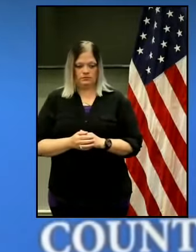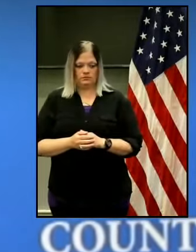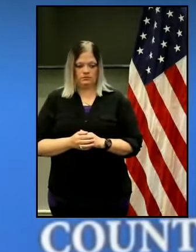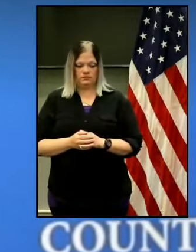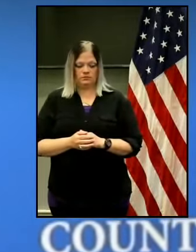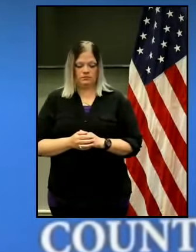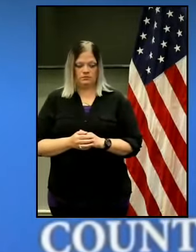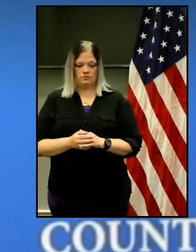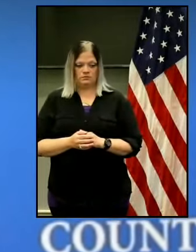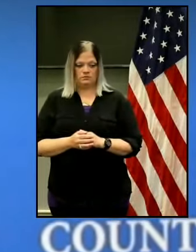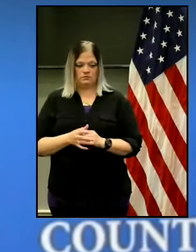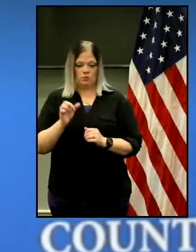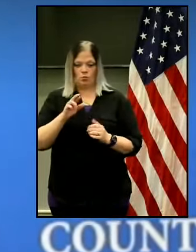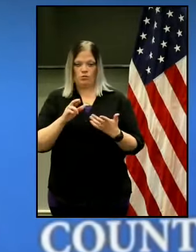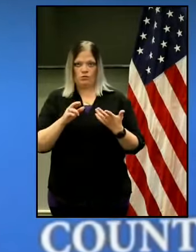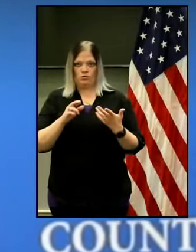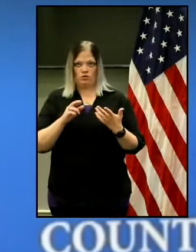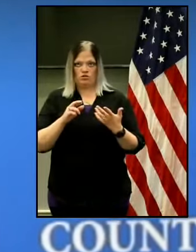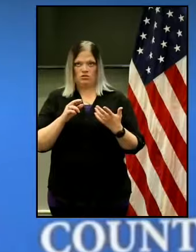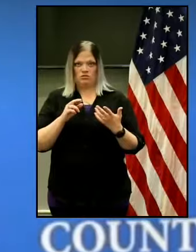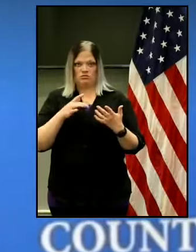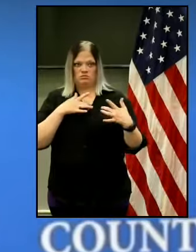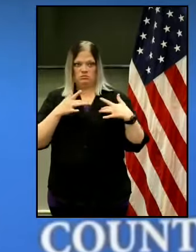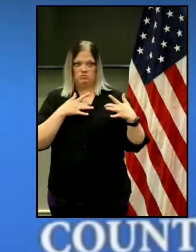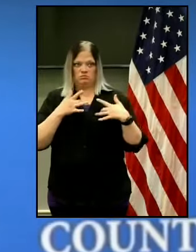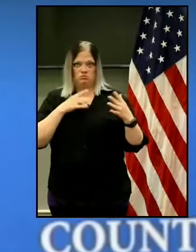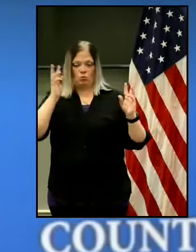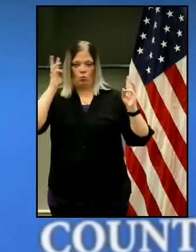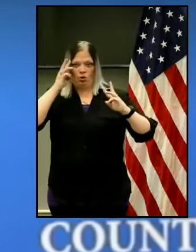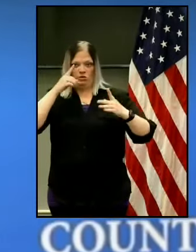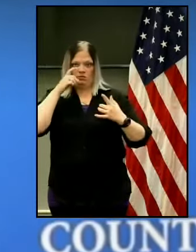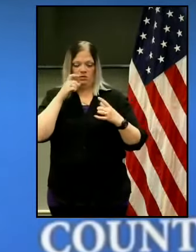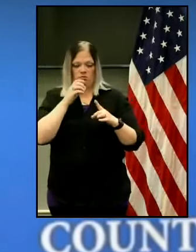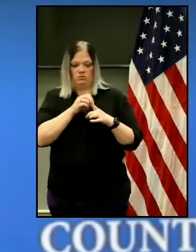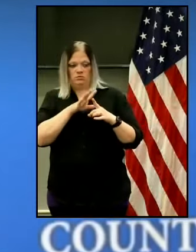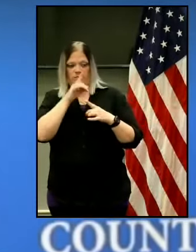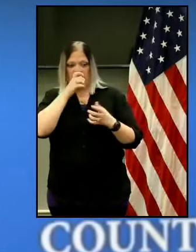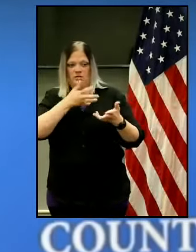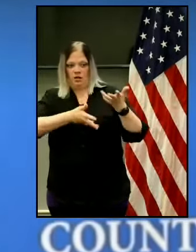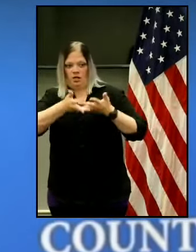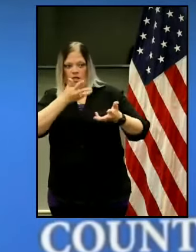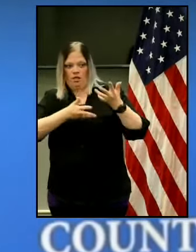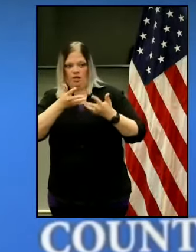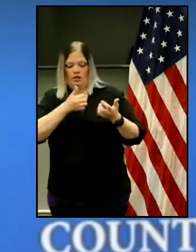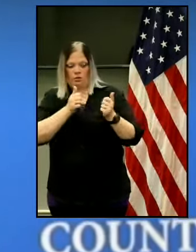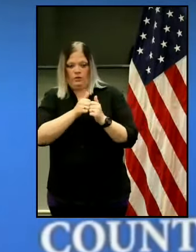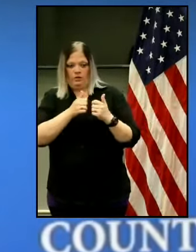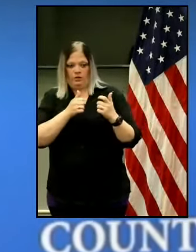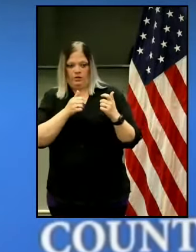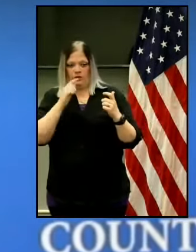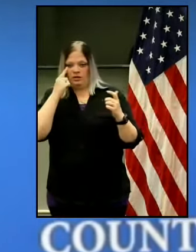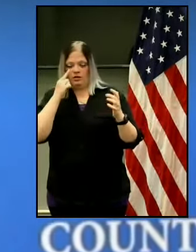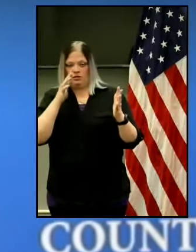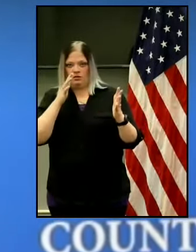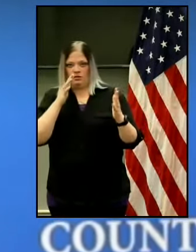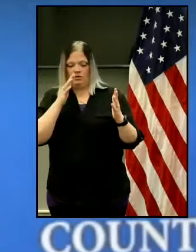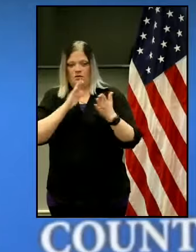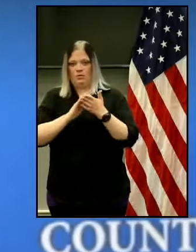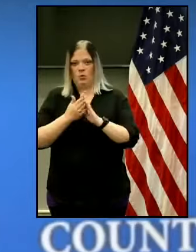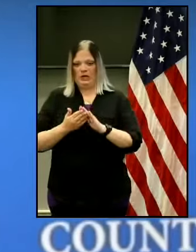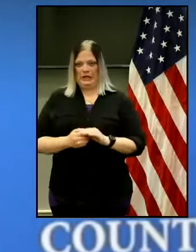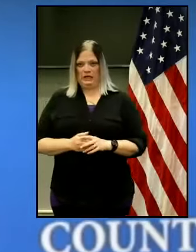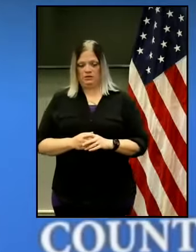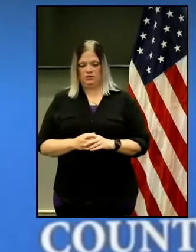just being worried that they could have been exposed because they're interacting with the people in the